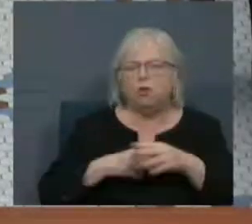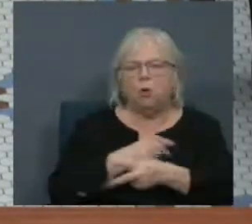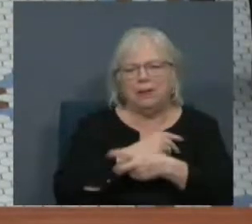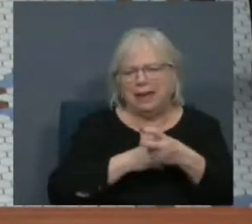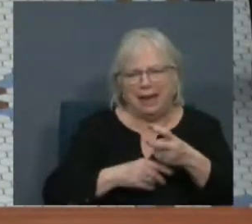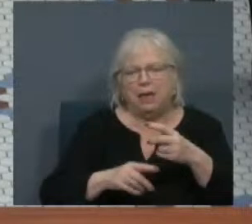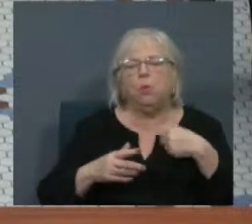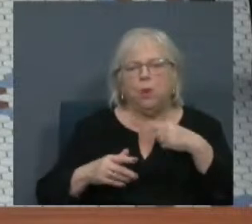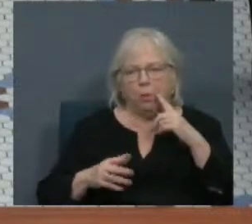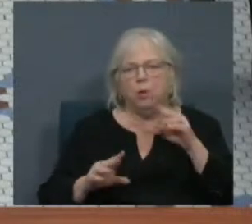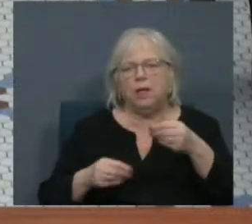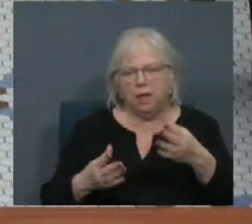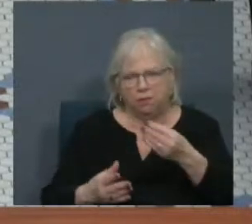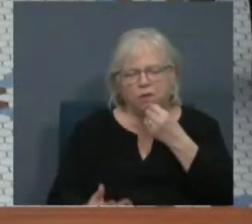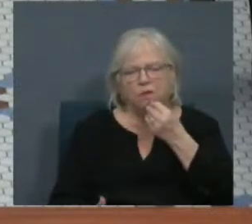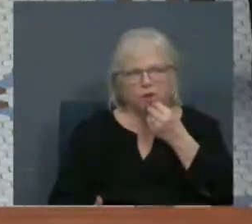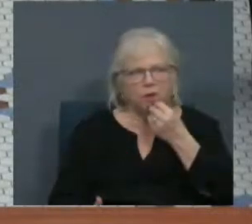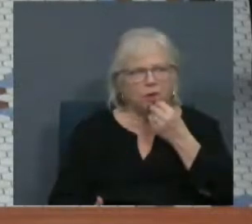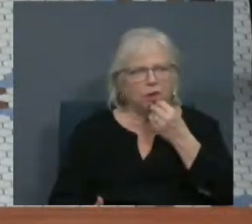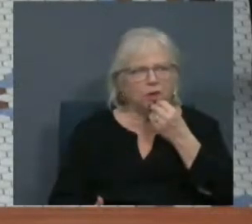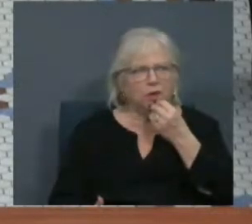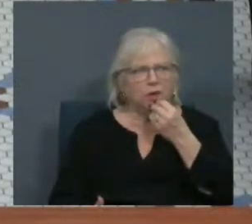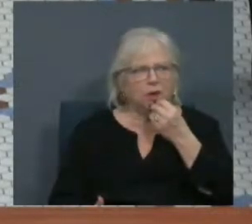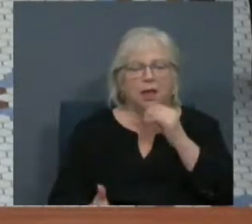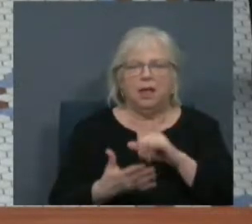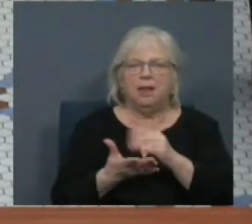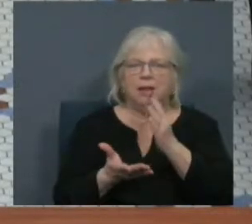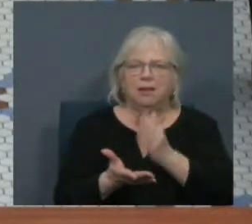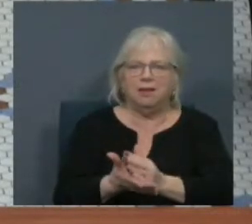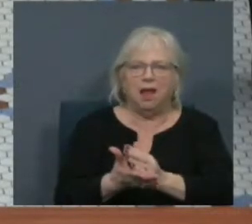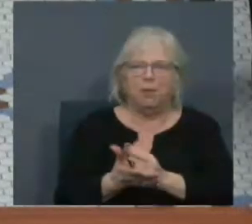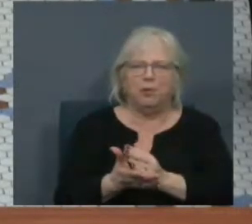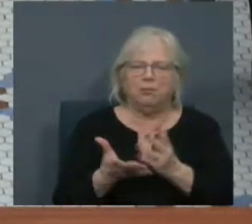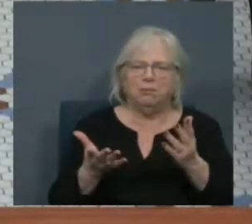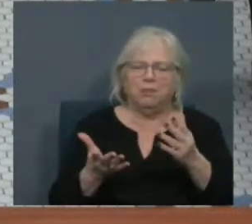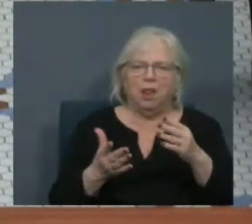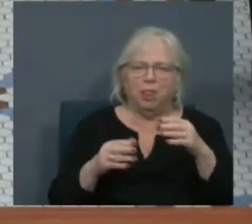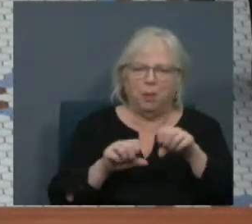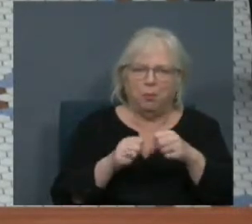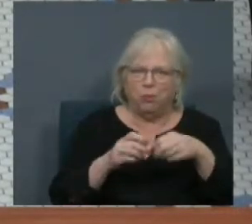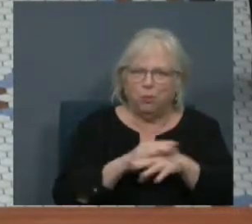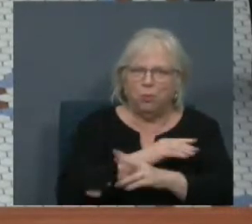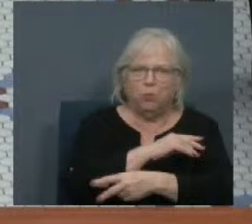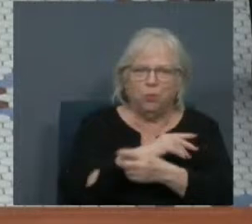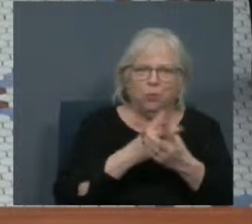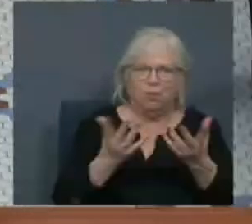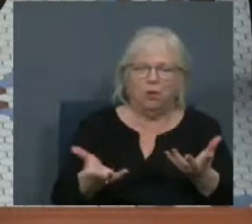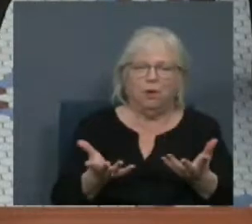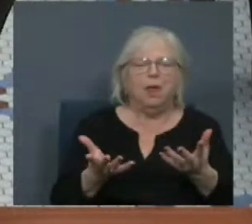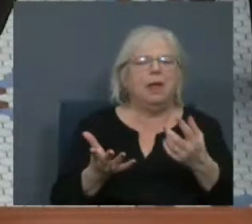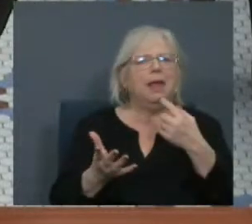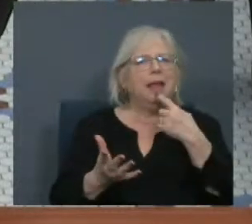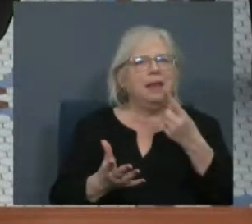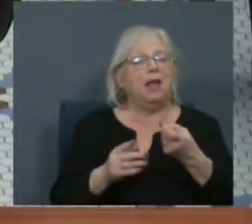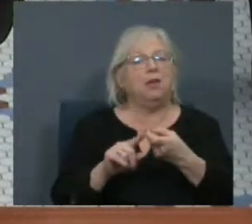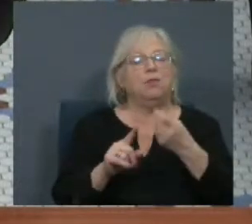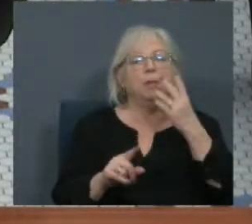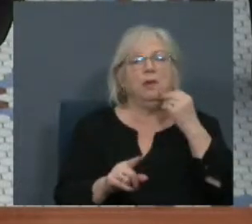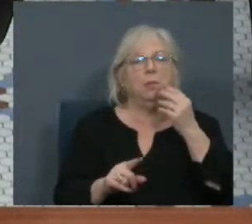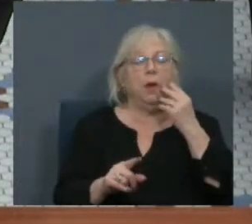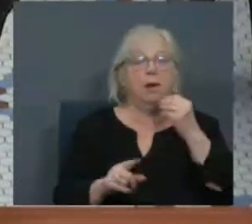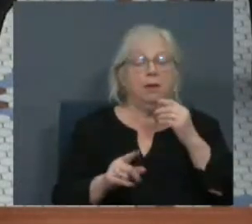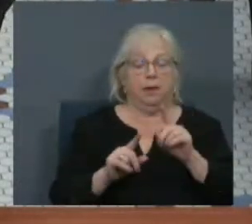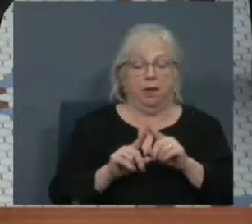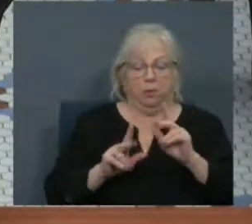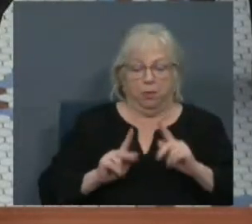food. And that stops it. So I'm telling you from experience, as somebody that goes to work and